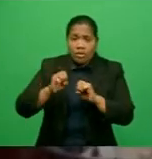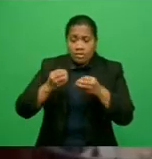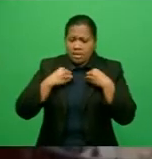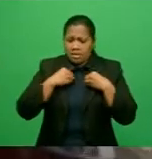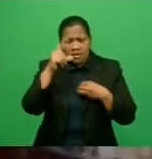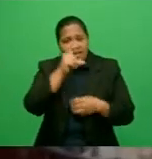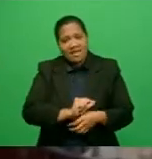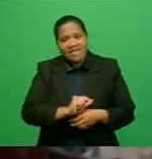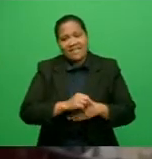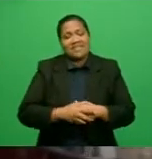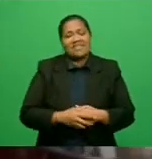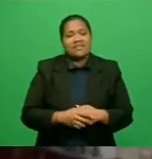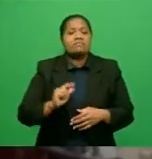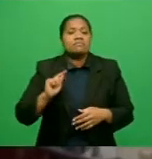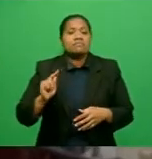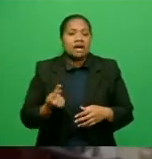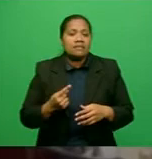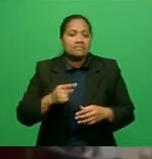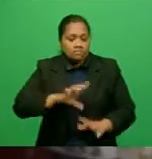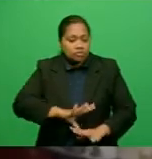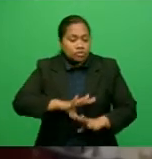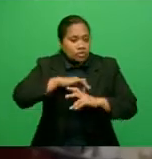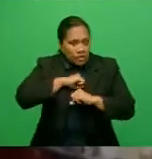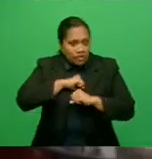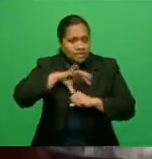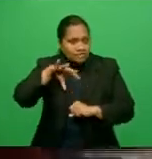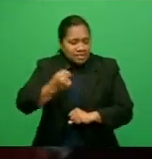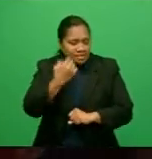But they must have confidence that they want to do it.